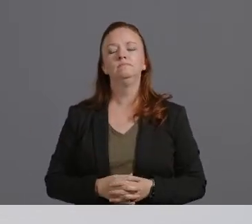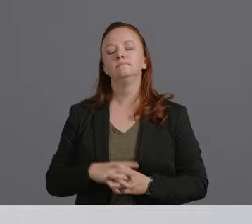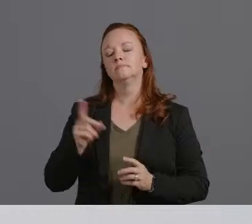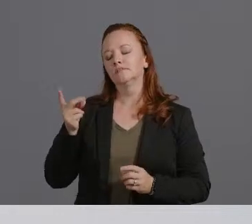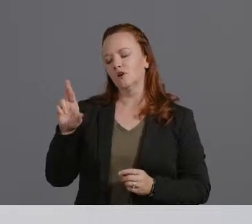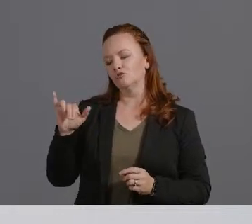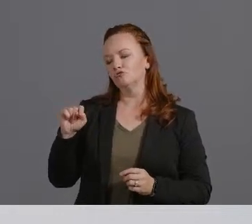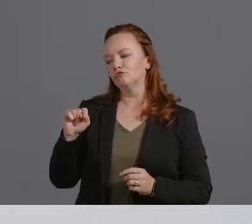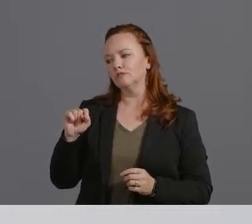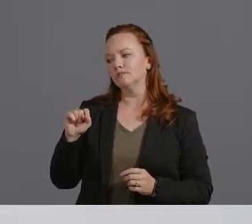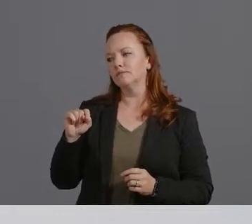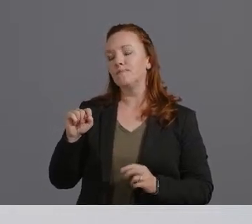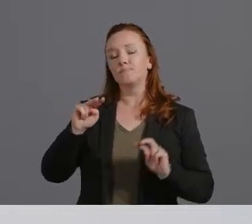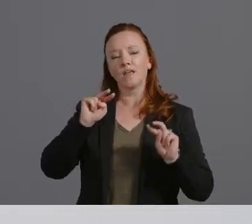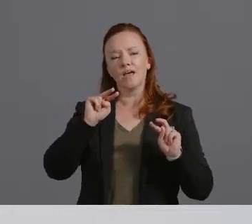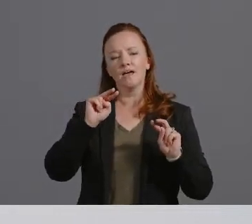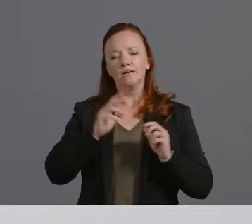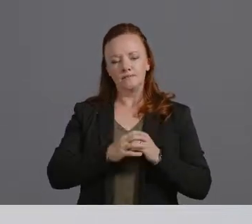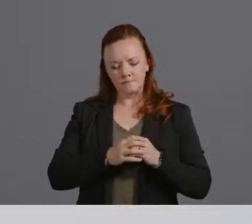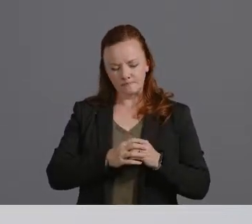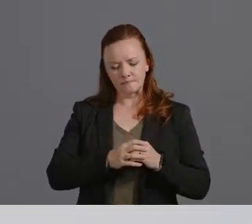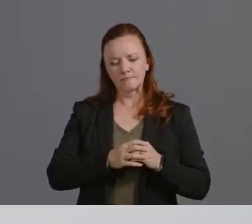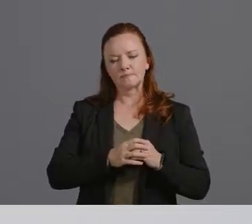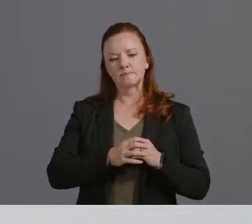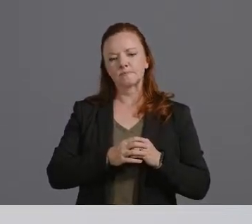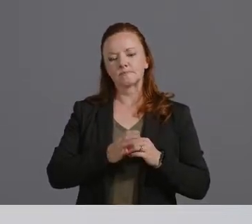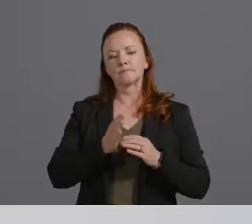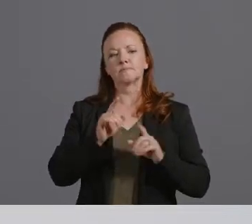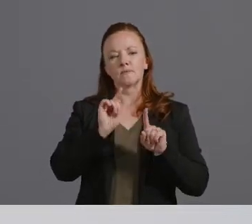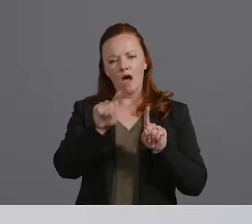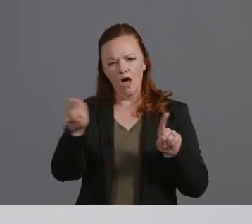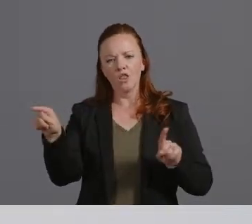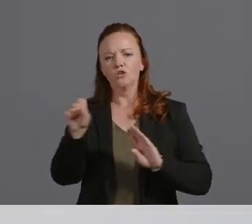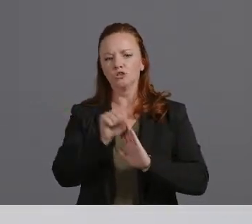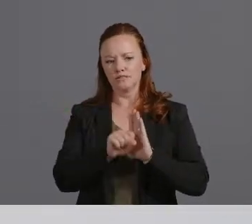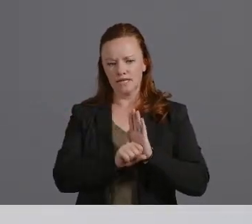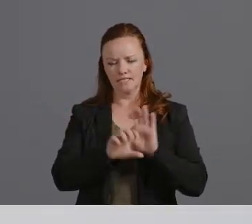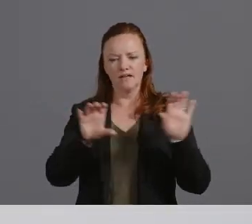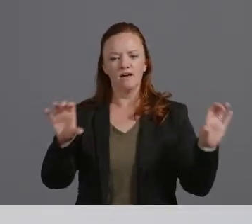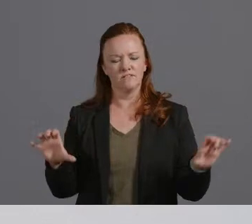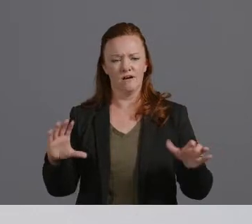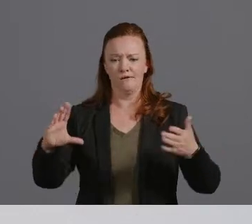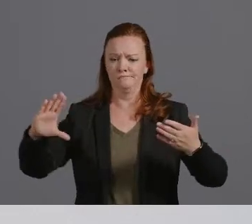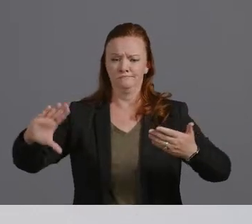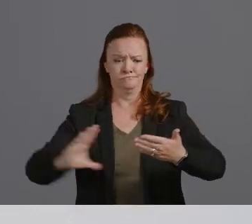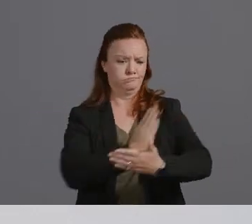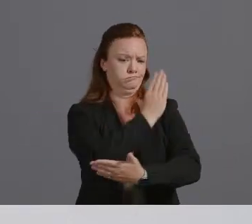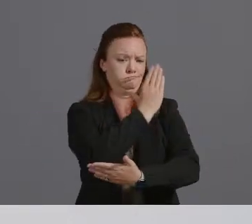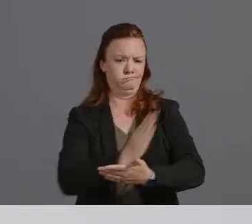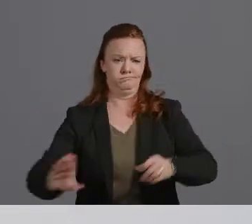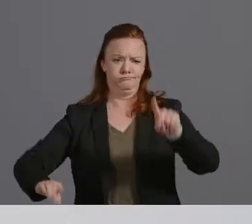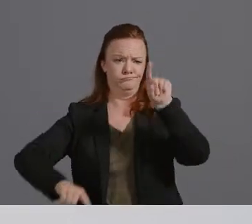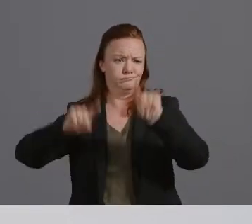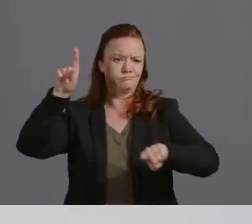look at what other states are doing, so there are states that have done the entire gamut, and we know that masks and physical distancing